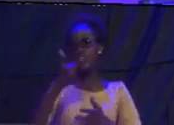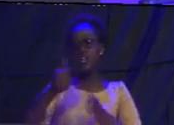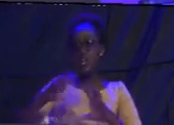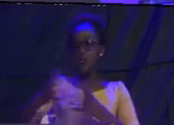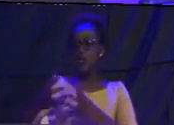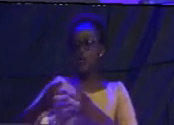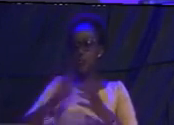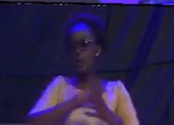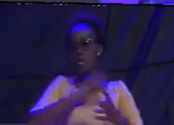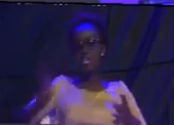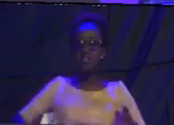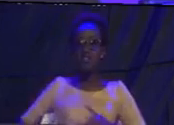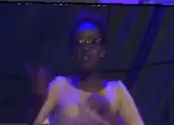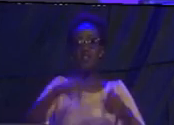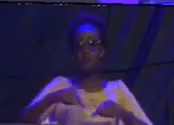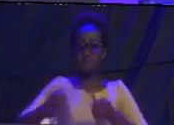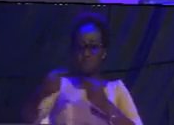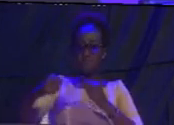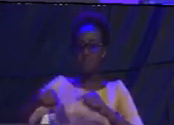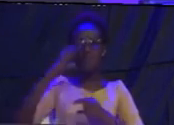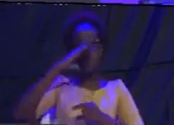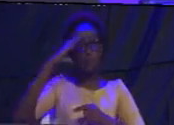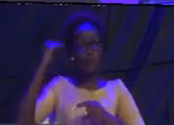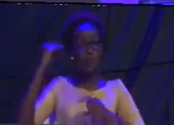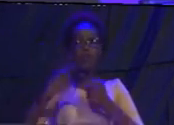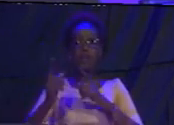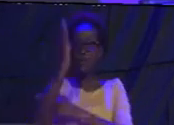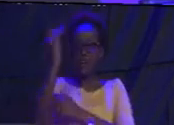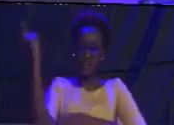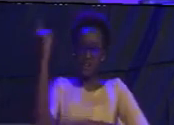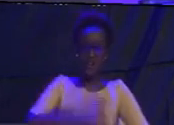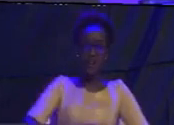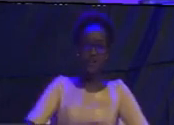knows how the kings resisted Moses and God destroyed them.